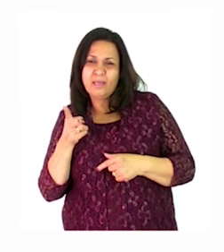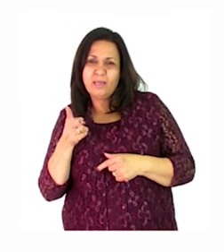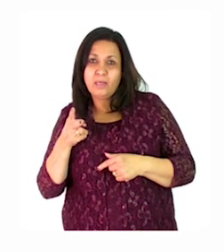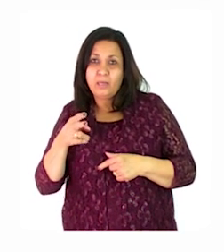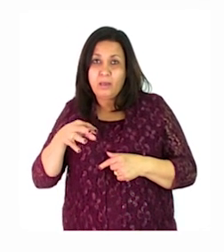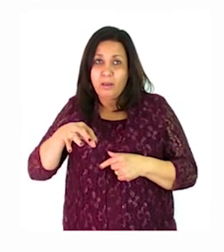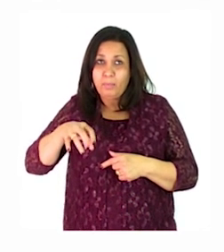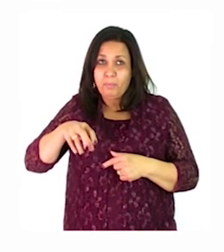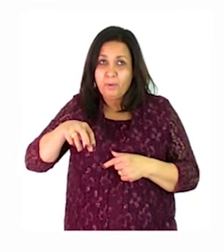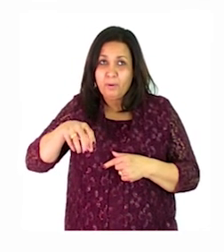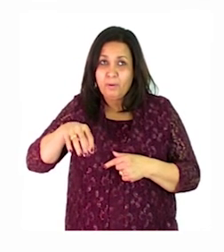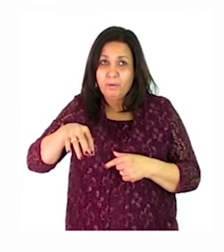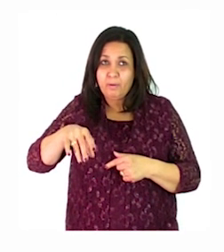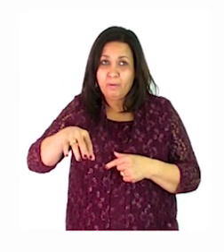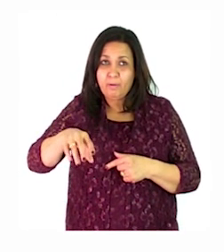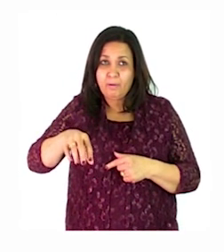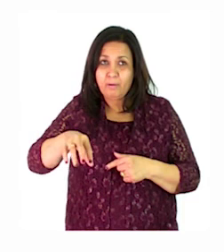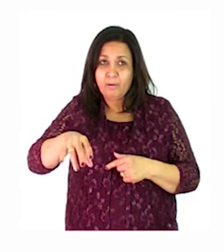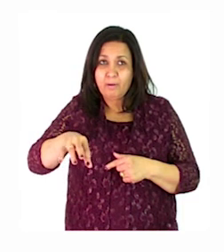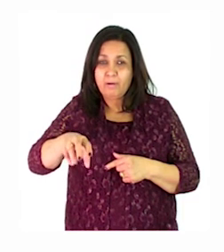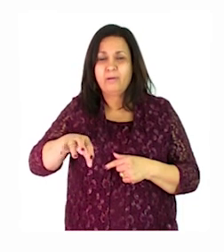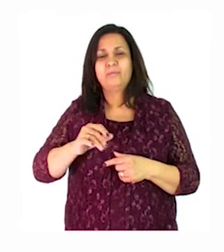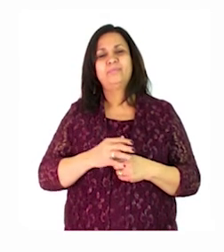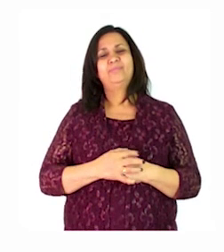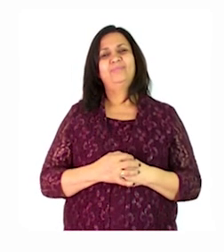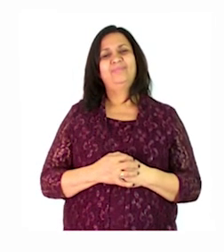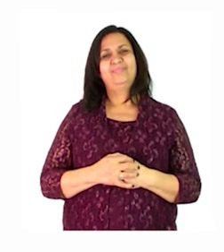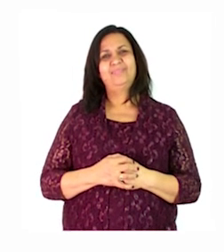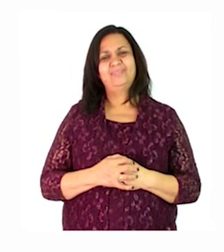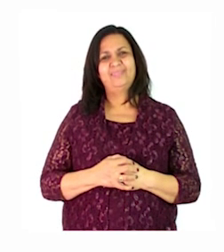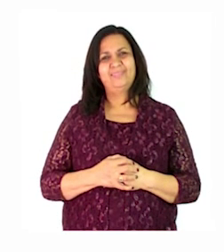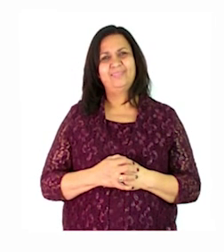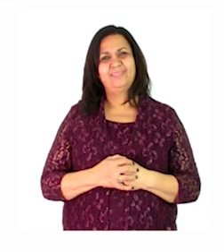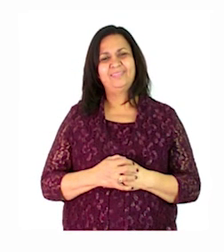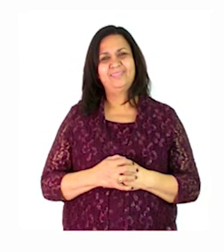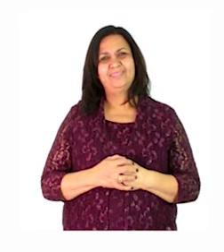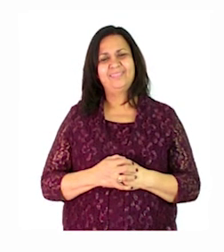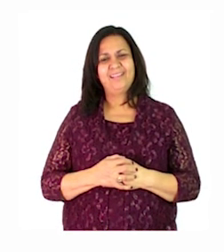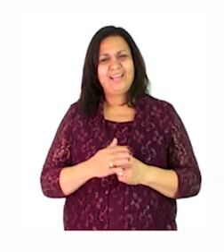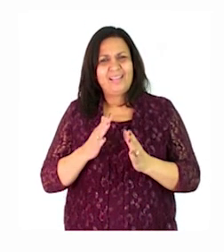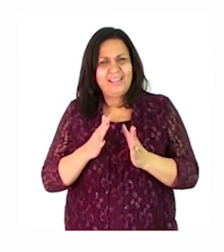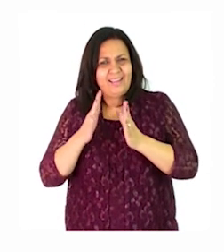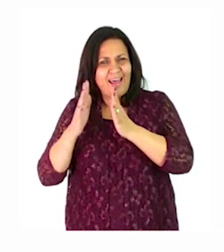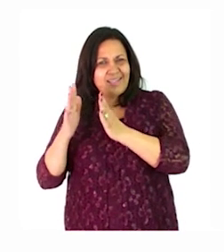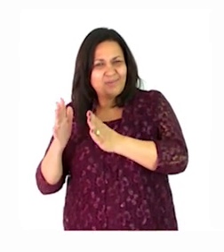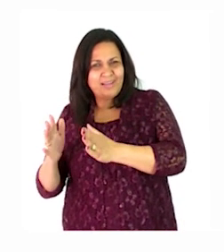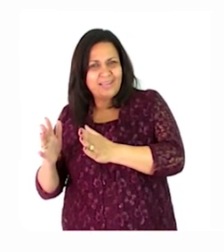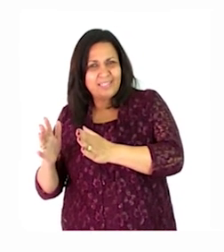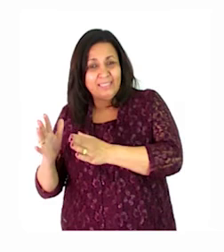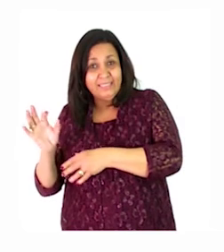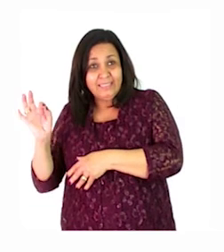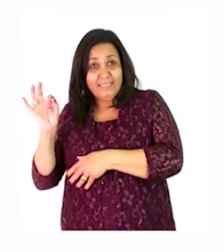a bug or an insect. Good. Let's move to the next